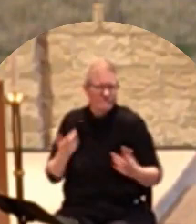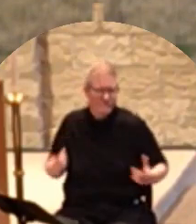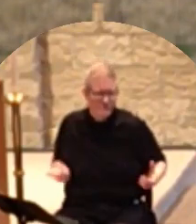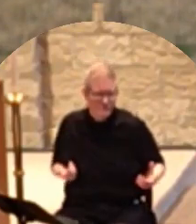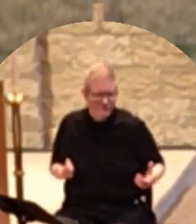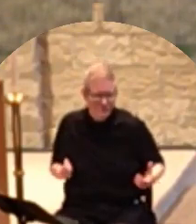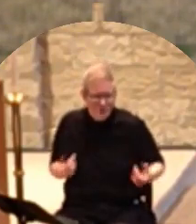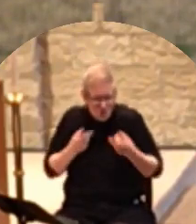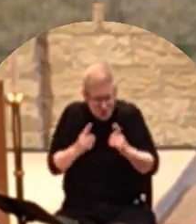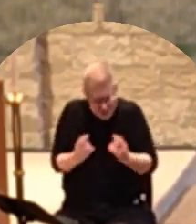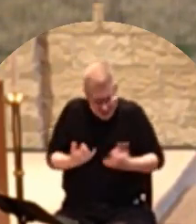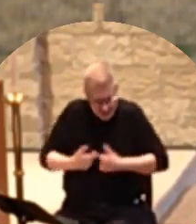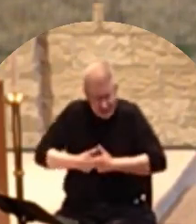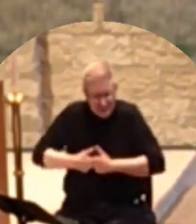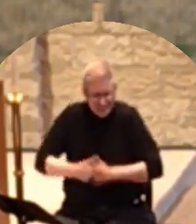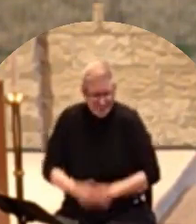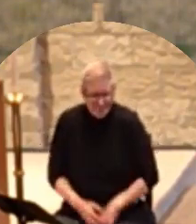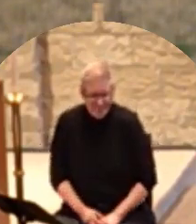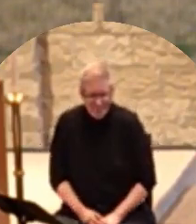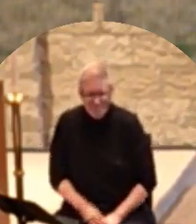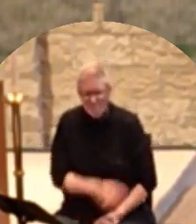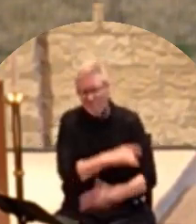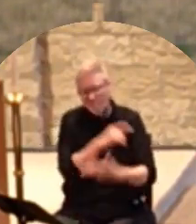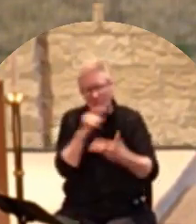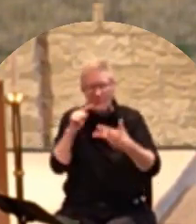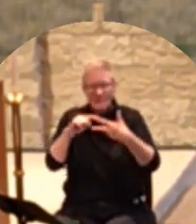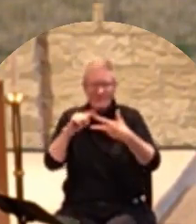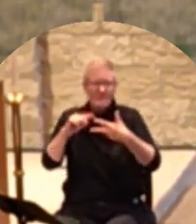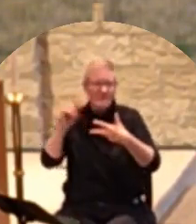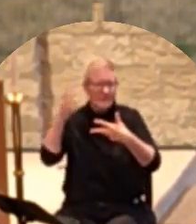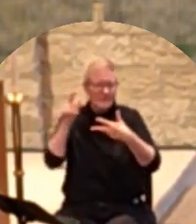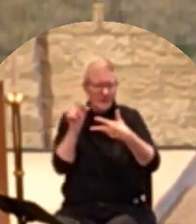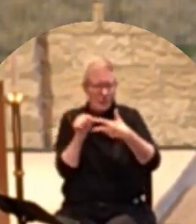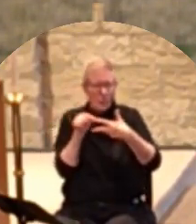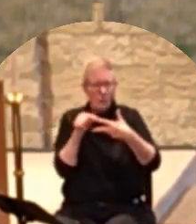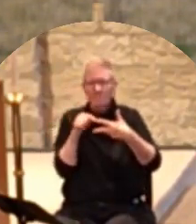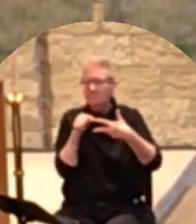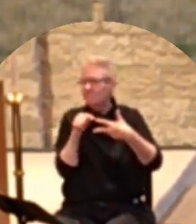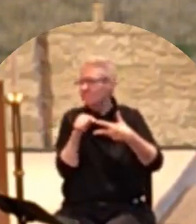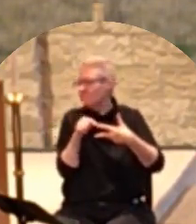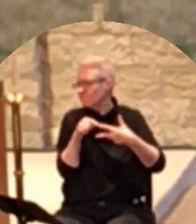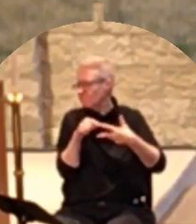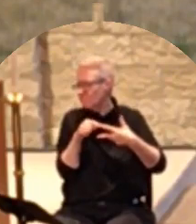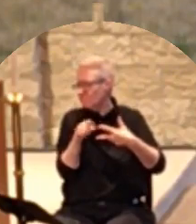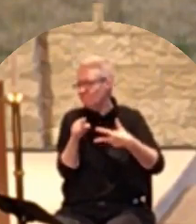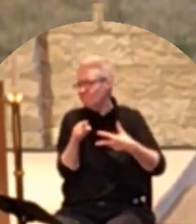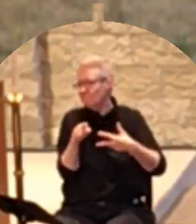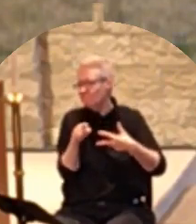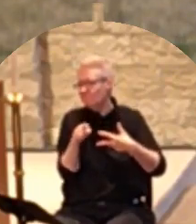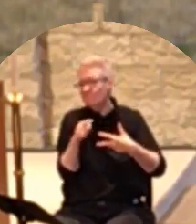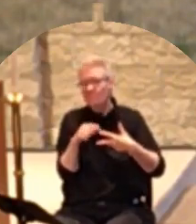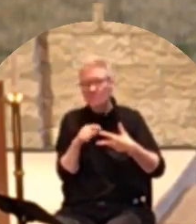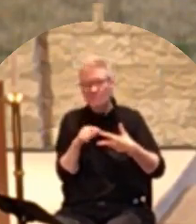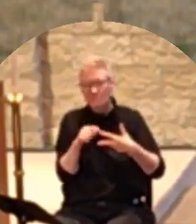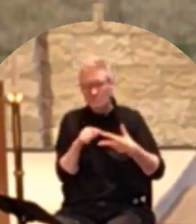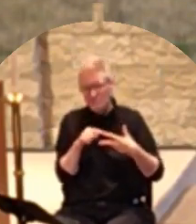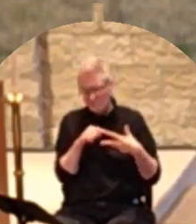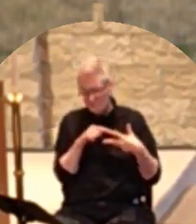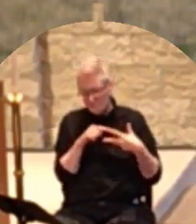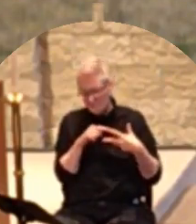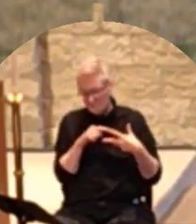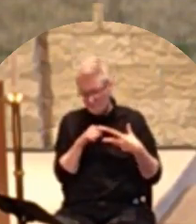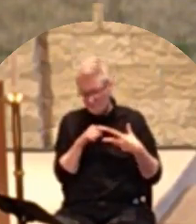these times. The second word that Mr. Butterworth reminded me to, if I want to change and keep from